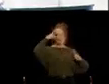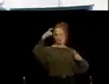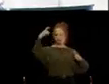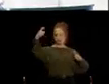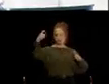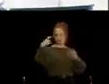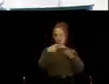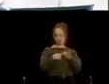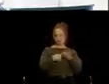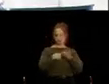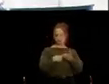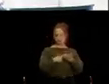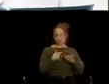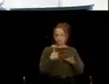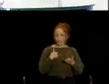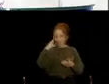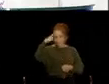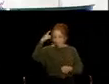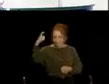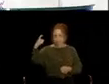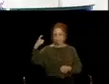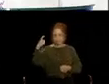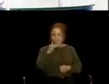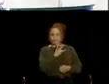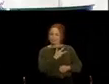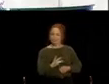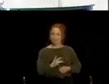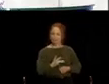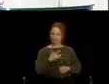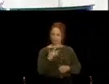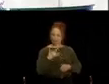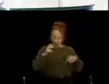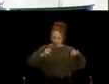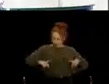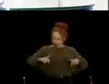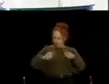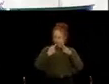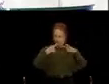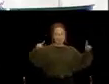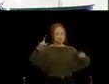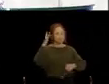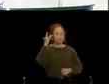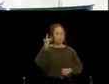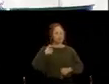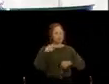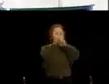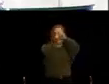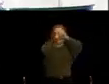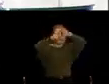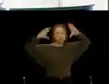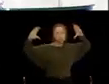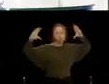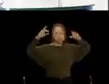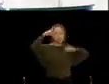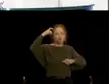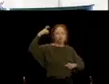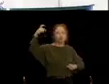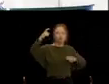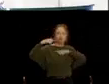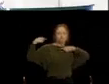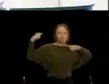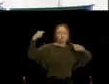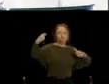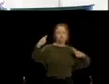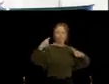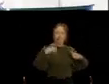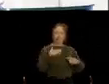like I have gotten this far because I've dreamed big, because I knew what I wanted and I went